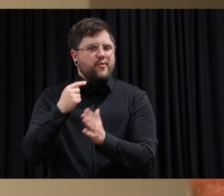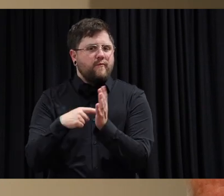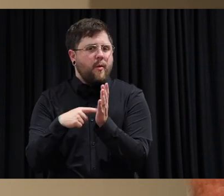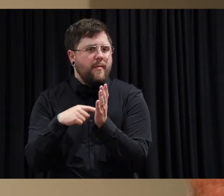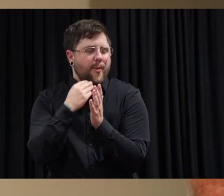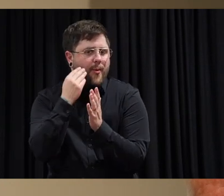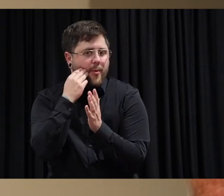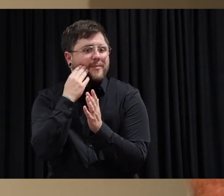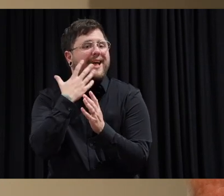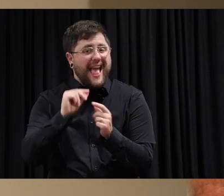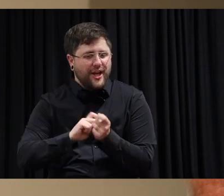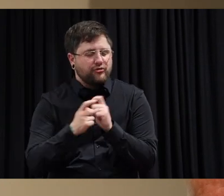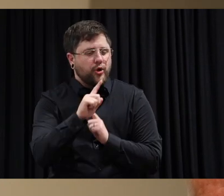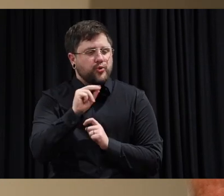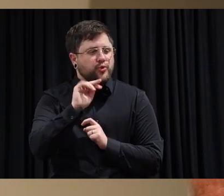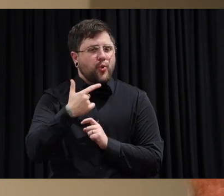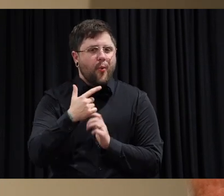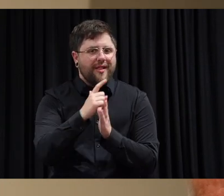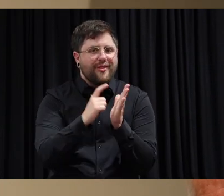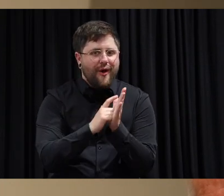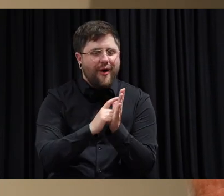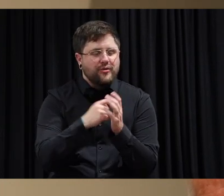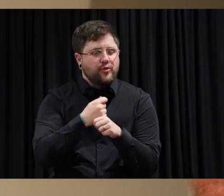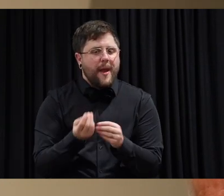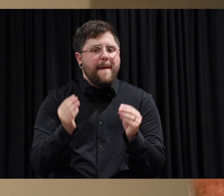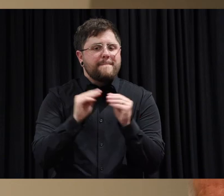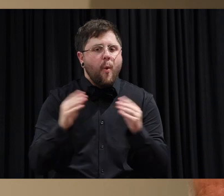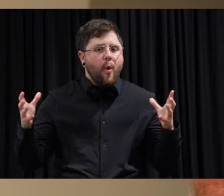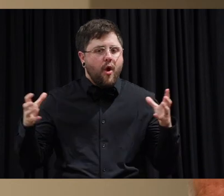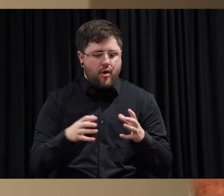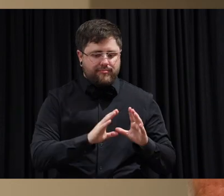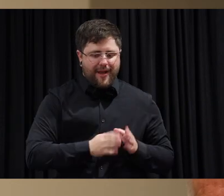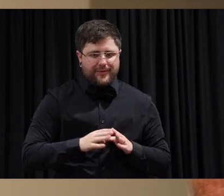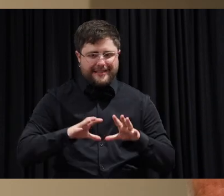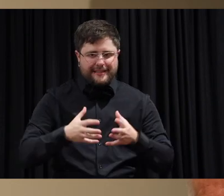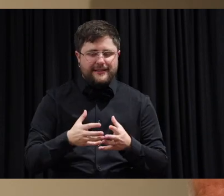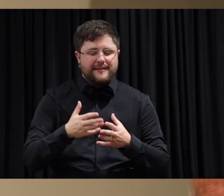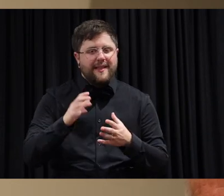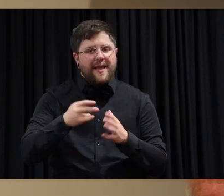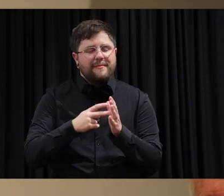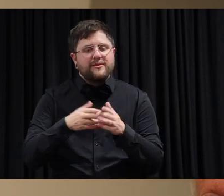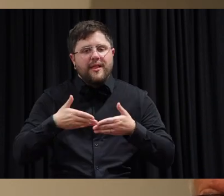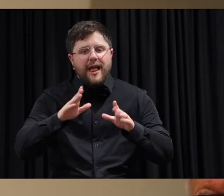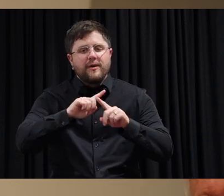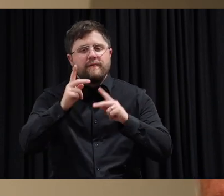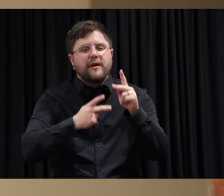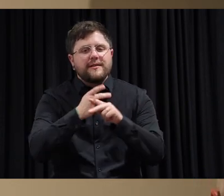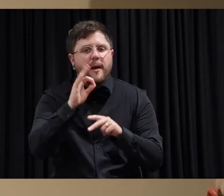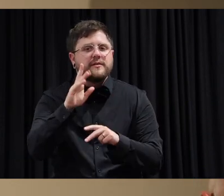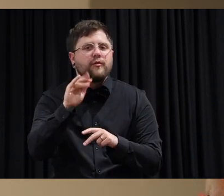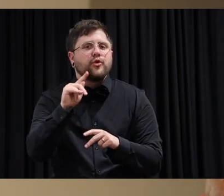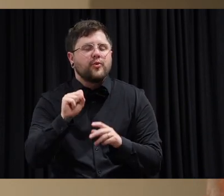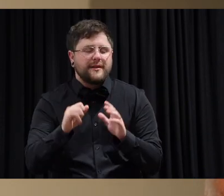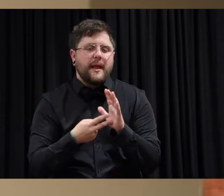also changing zoning laws to create more density, which basically means to allow different types of housing units.